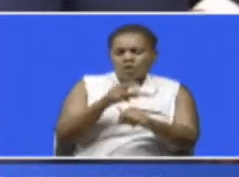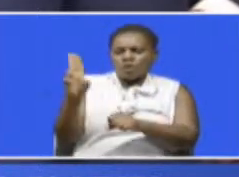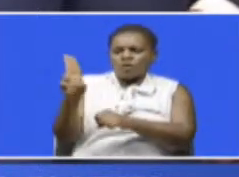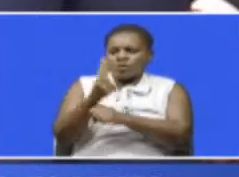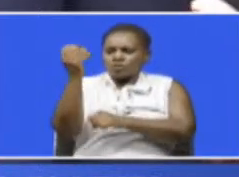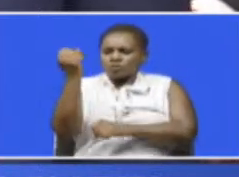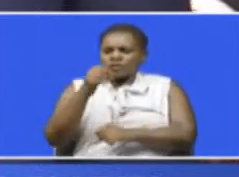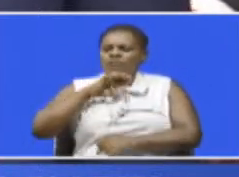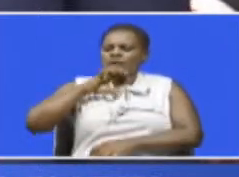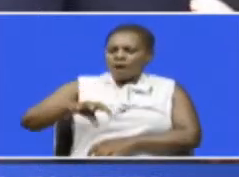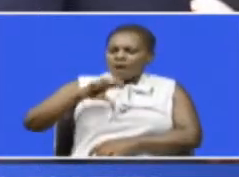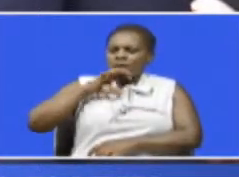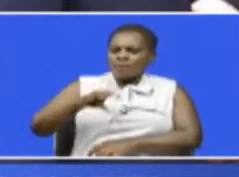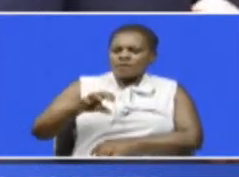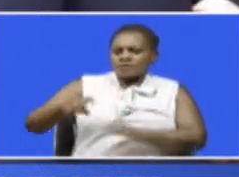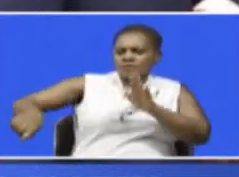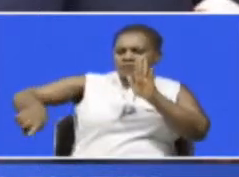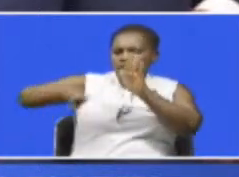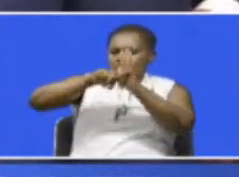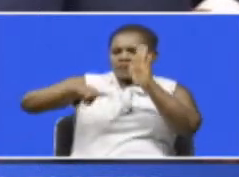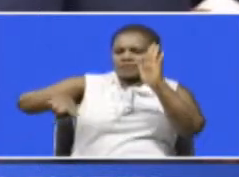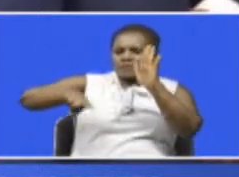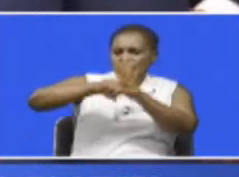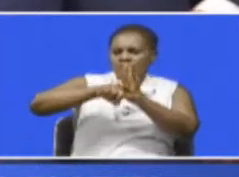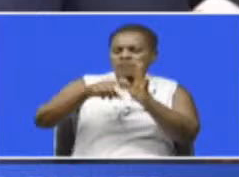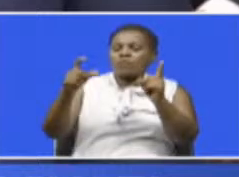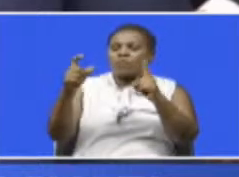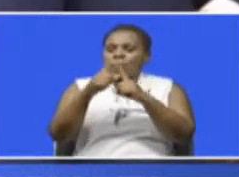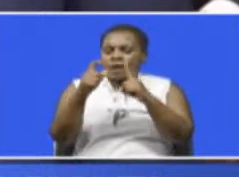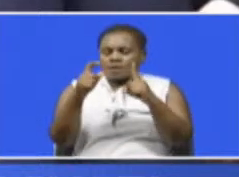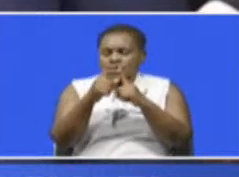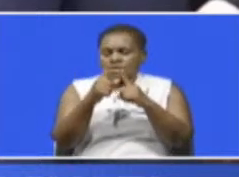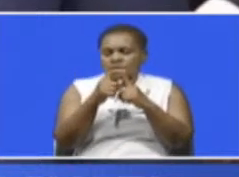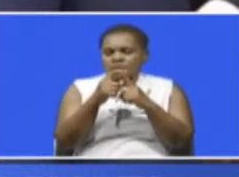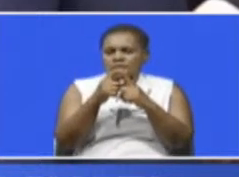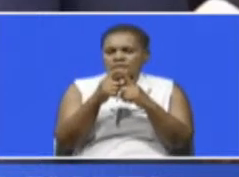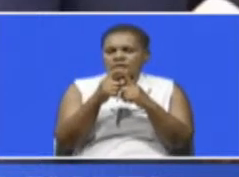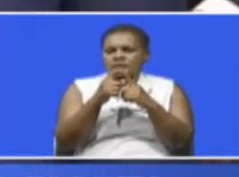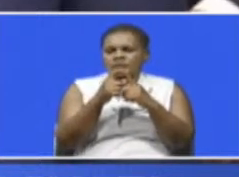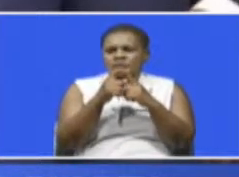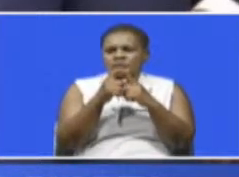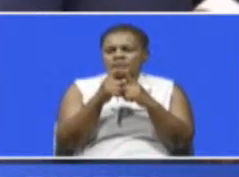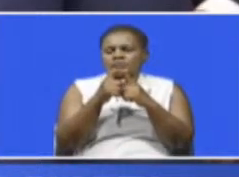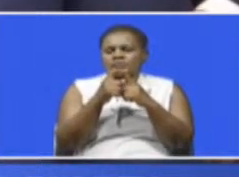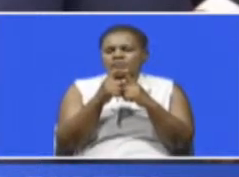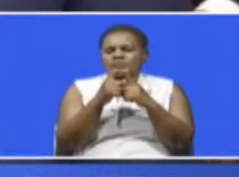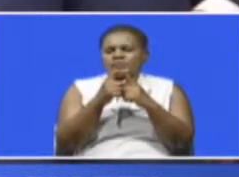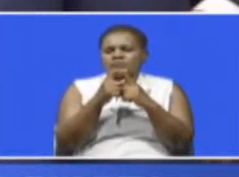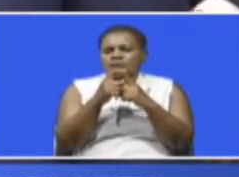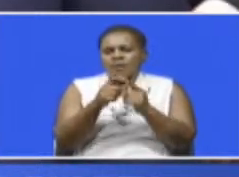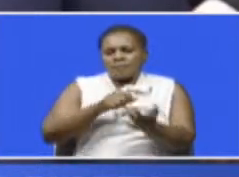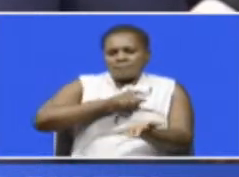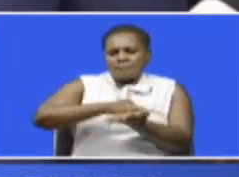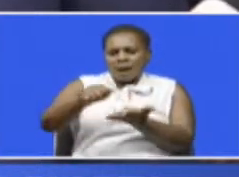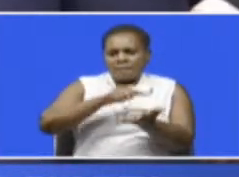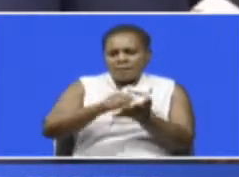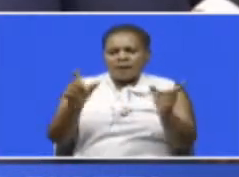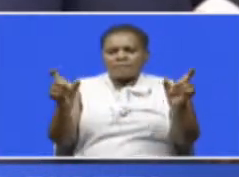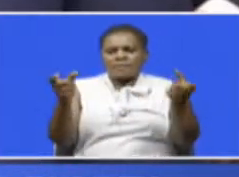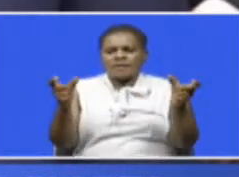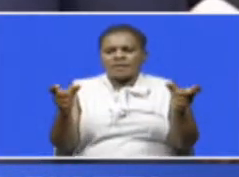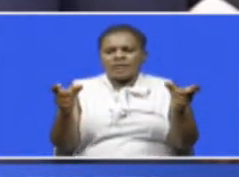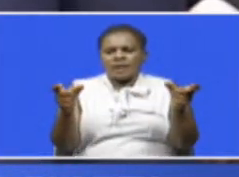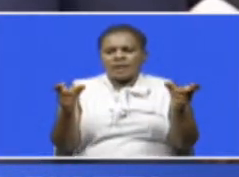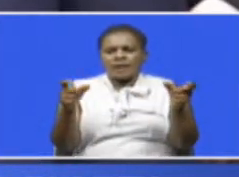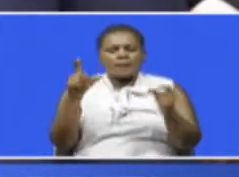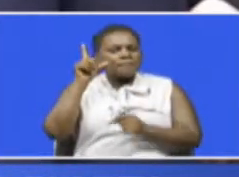of abusive, negative, and insulting language. D, publication in media